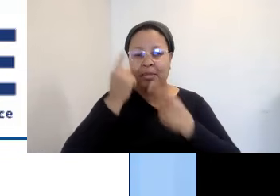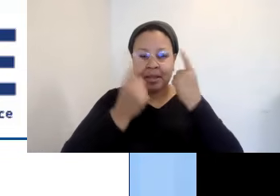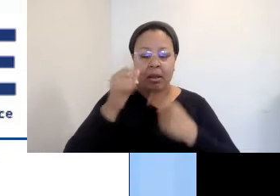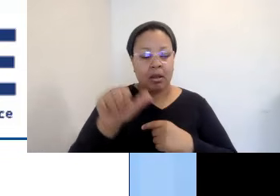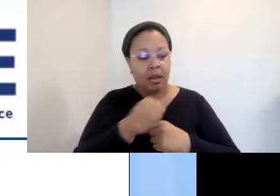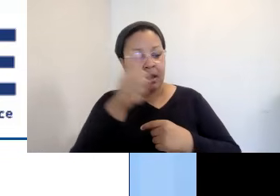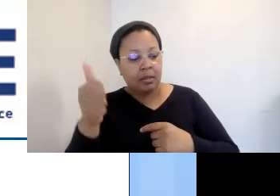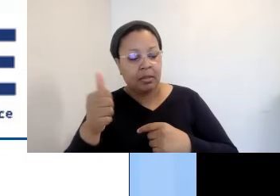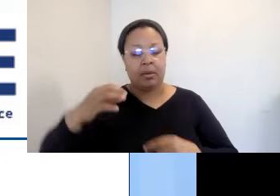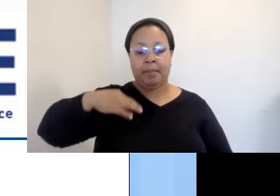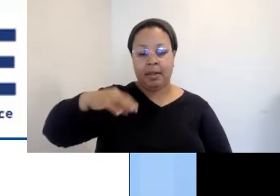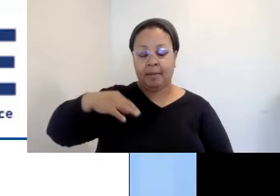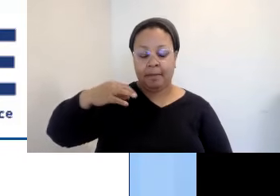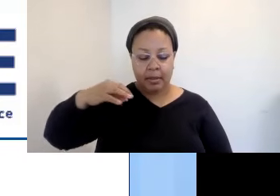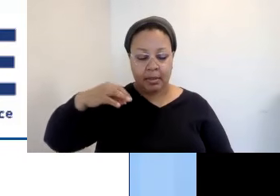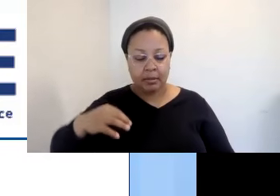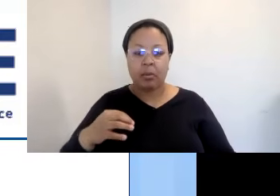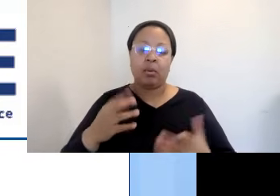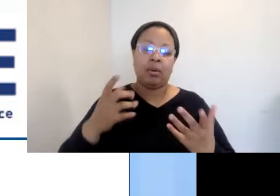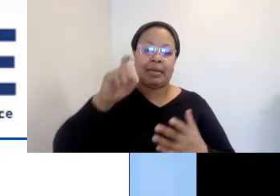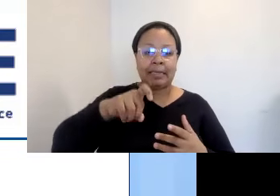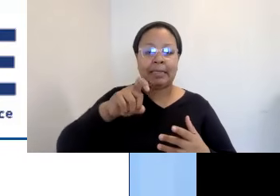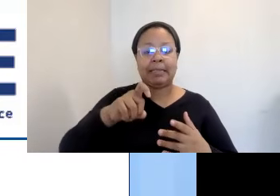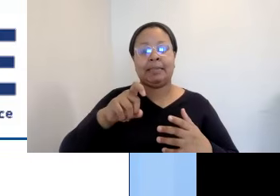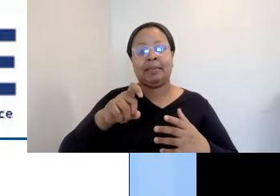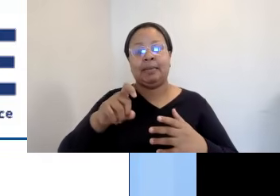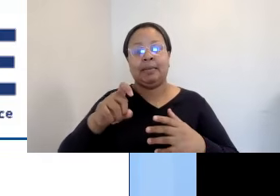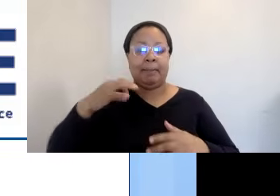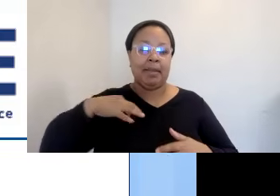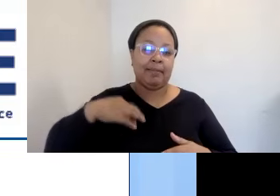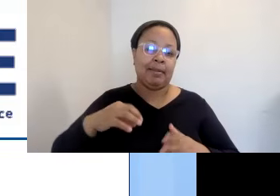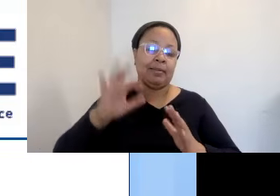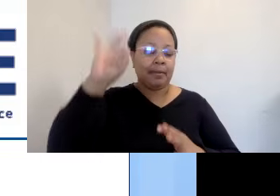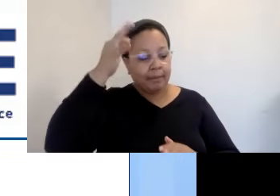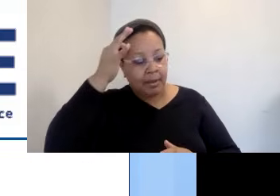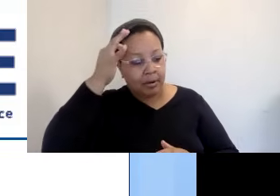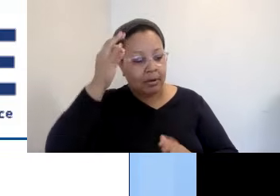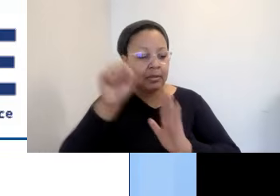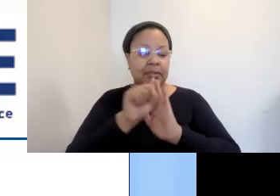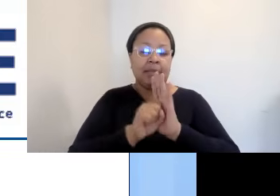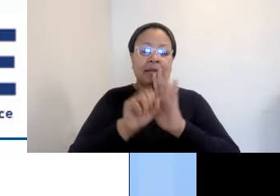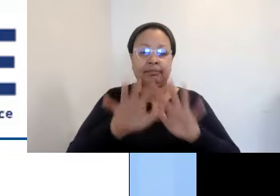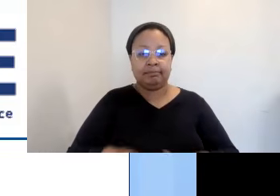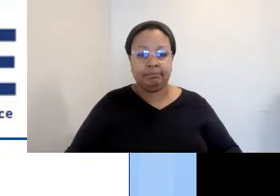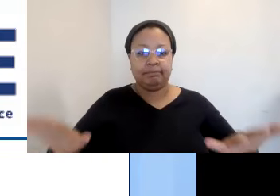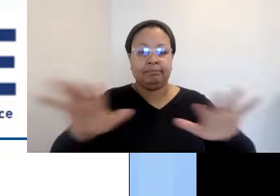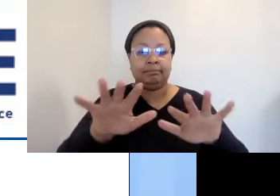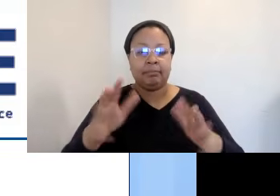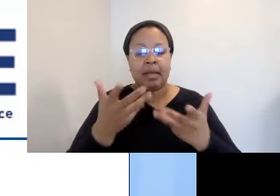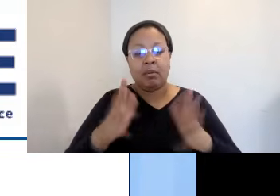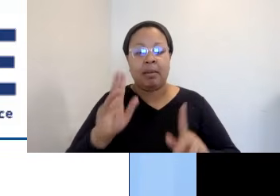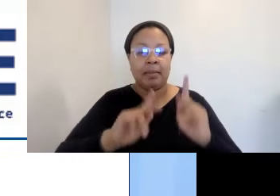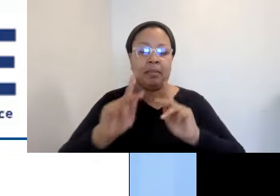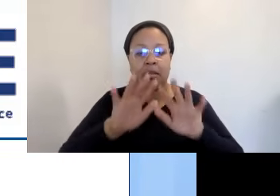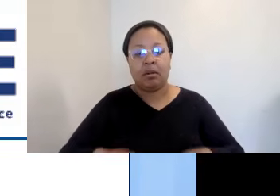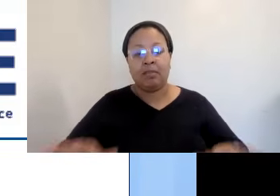benefits or means tested benefits, federal, statewide, and I don't want anyone to start thinking